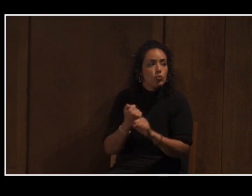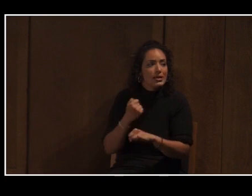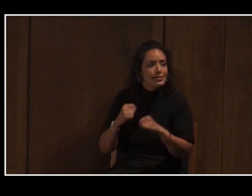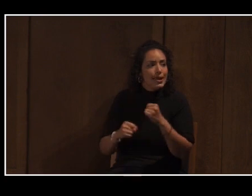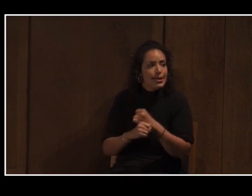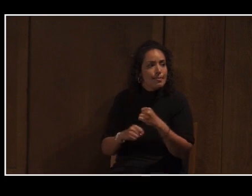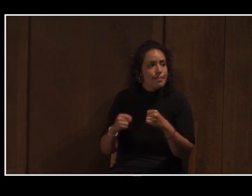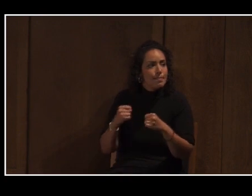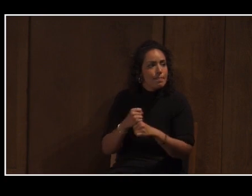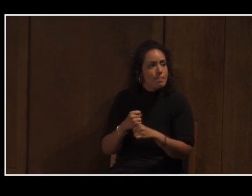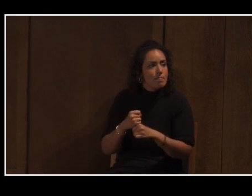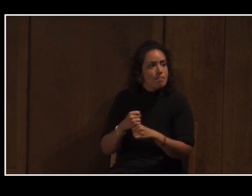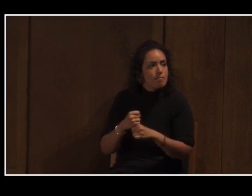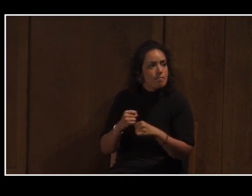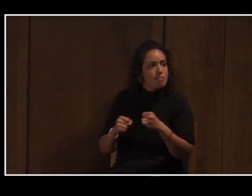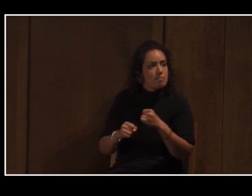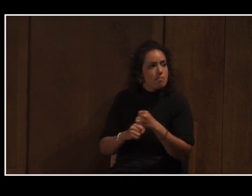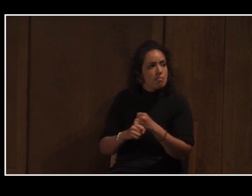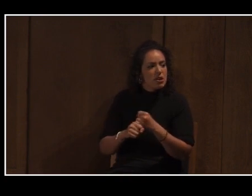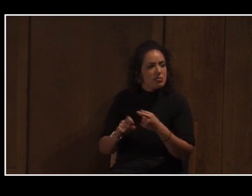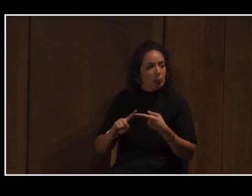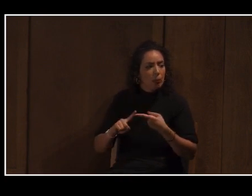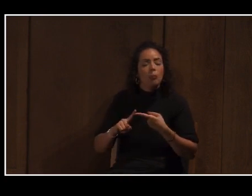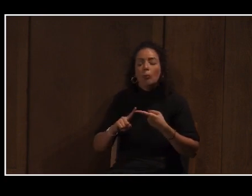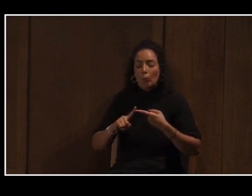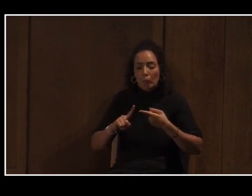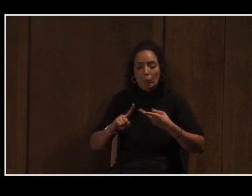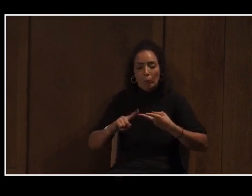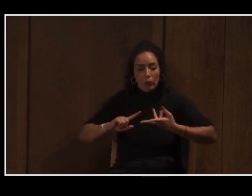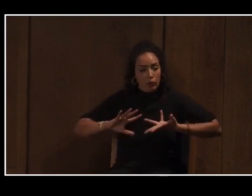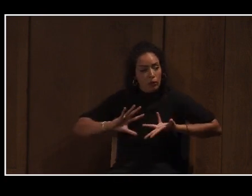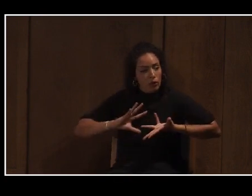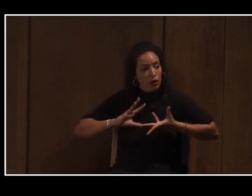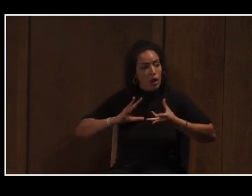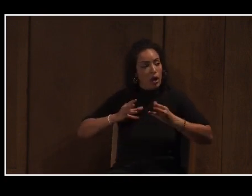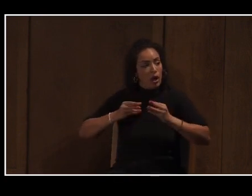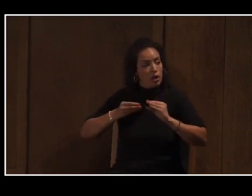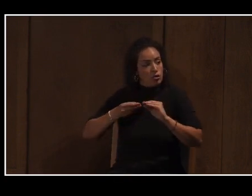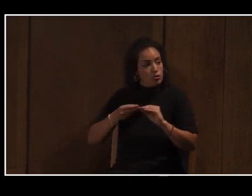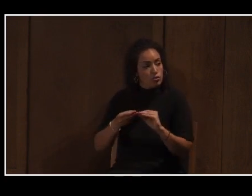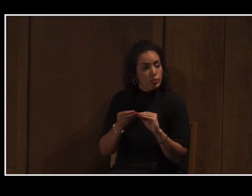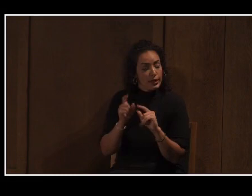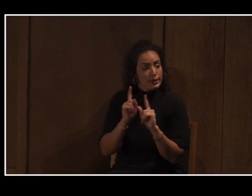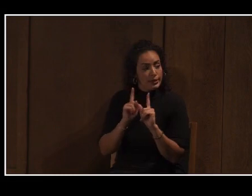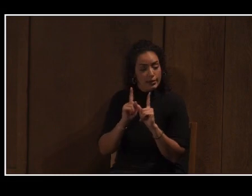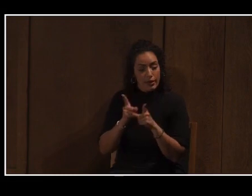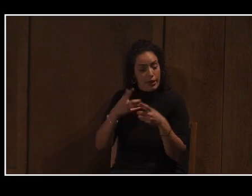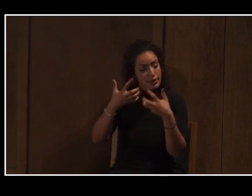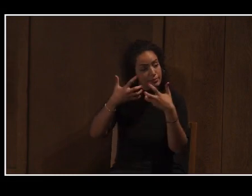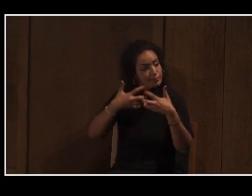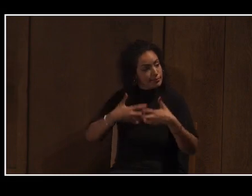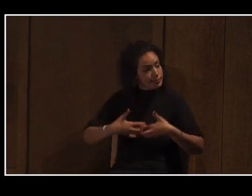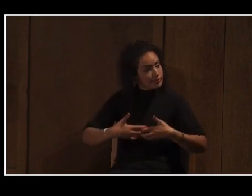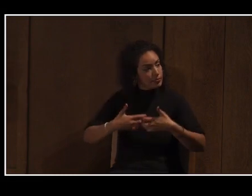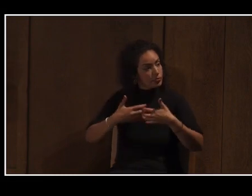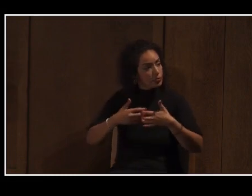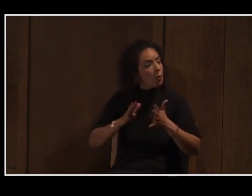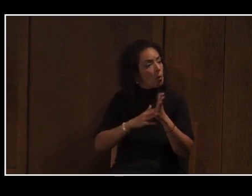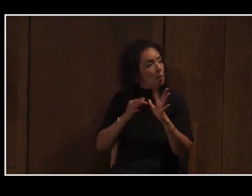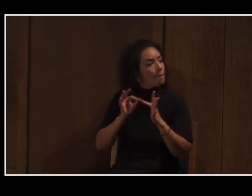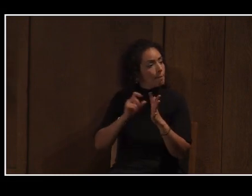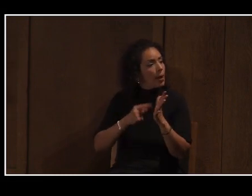and a lot of civic energy in many ways. So we created Mapaton and did a technological